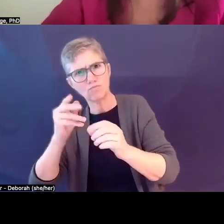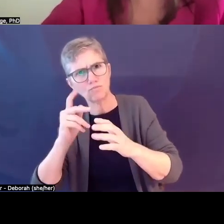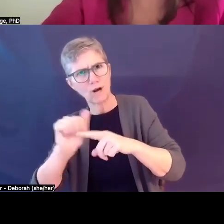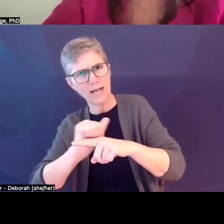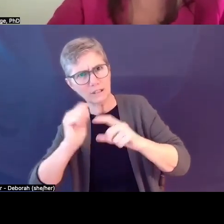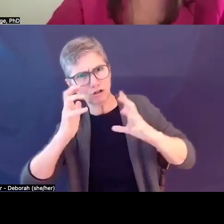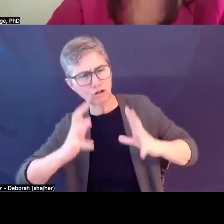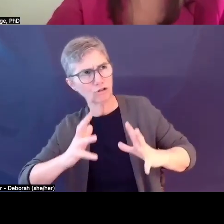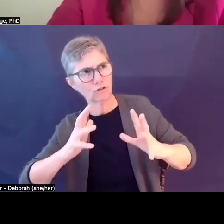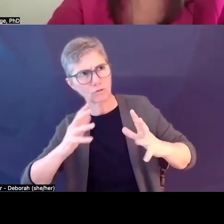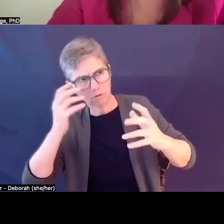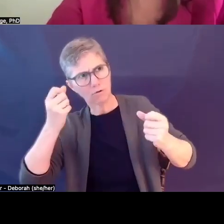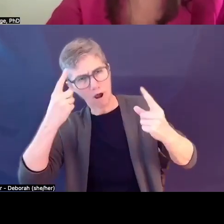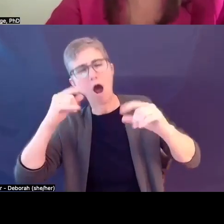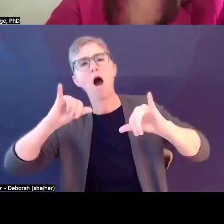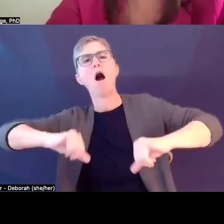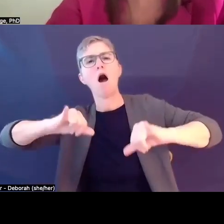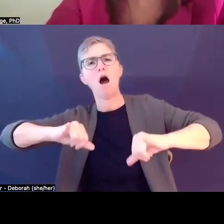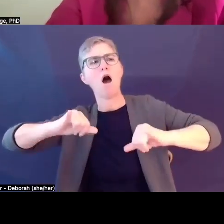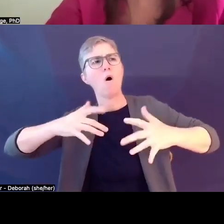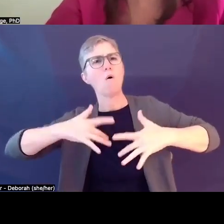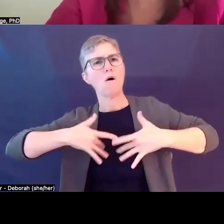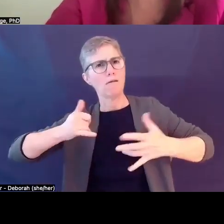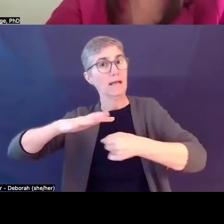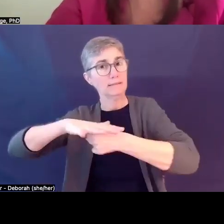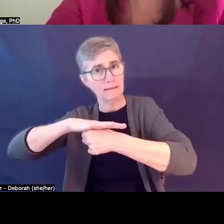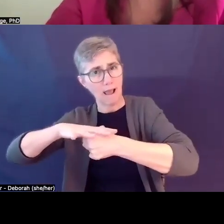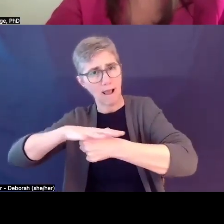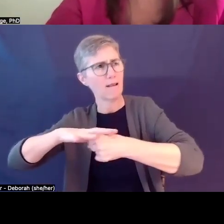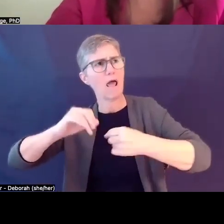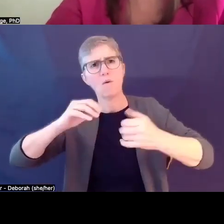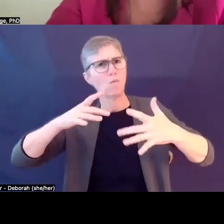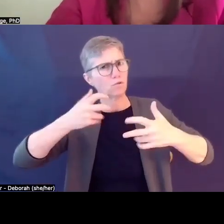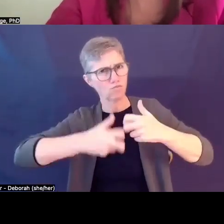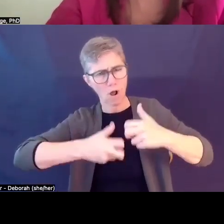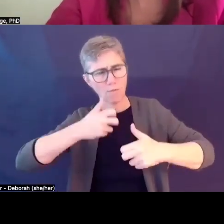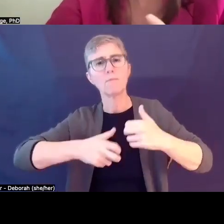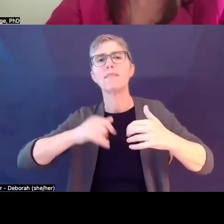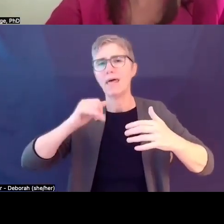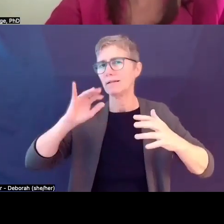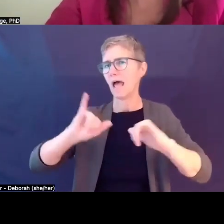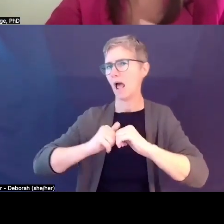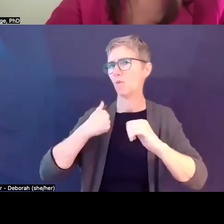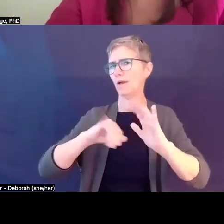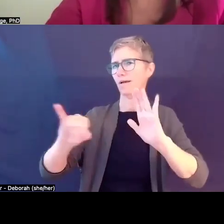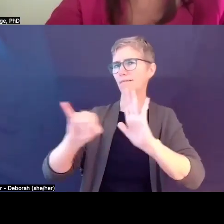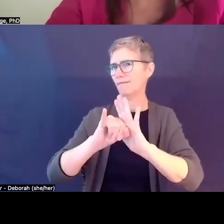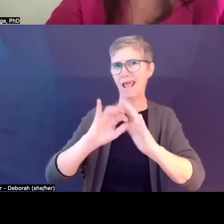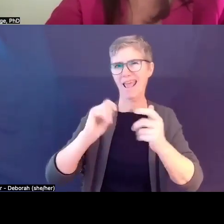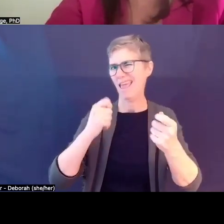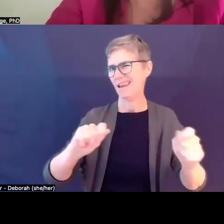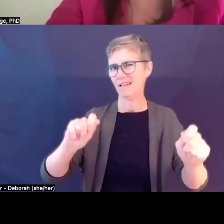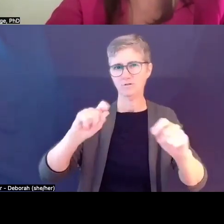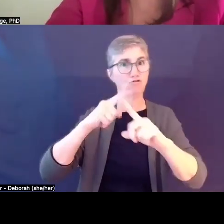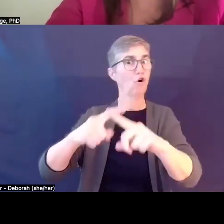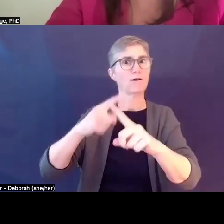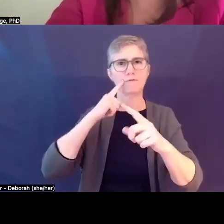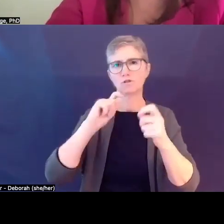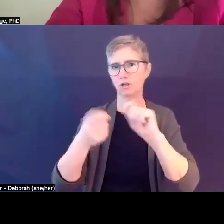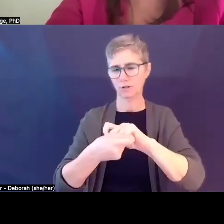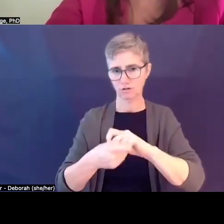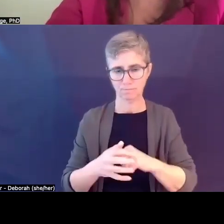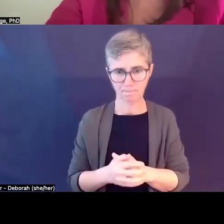really build a comprehensive understanding of the site, and this is how we identify change targets. So on this slide, these are supports